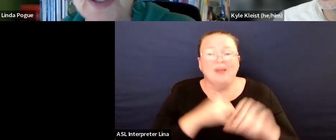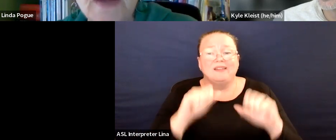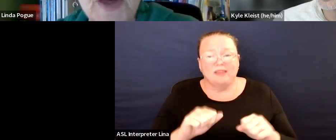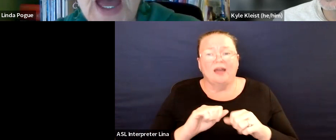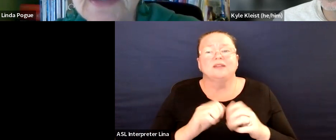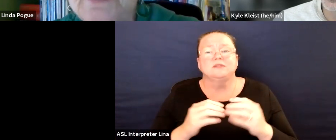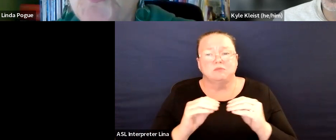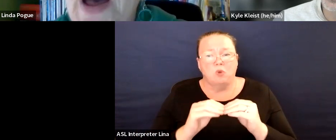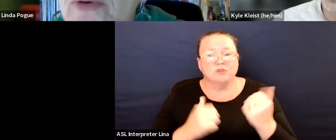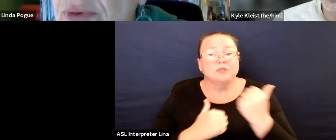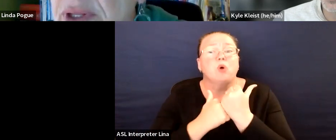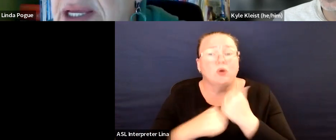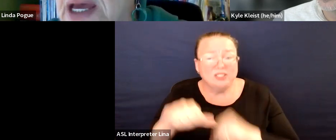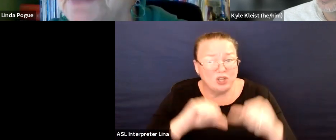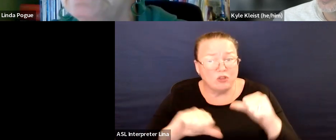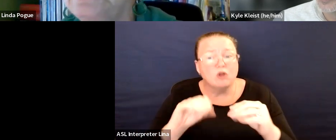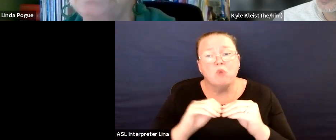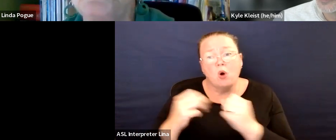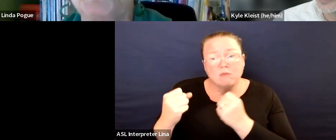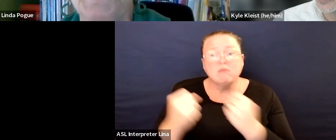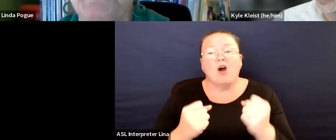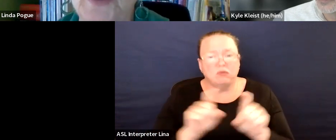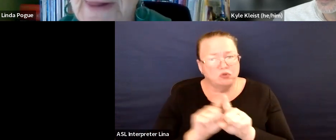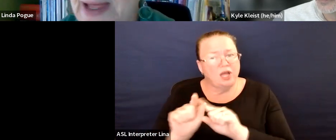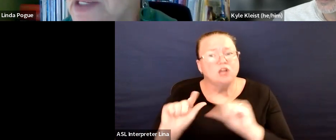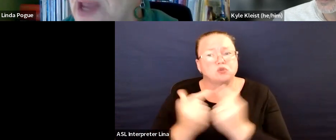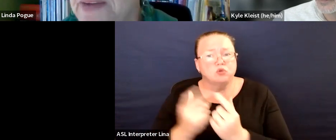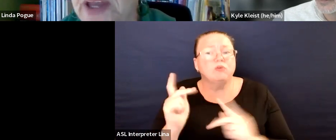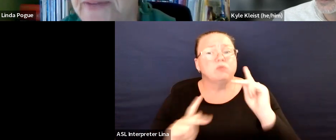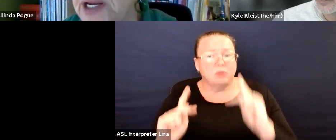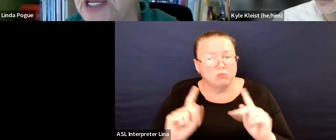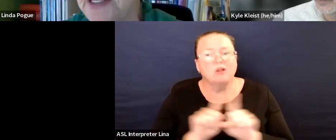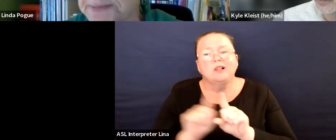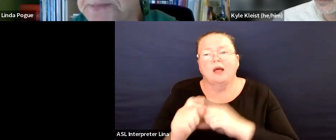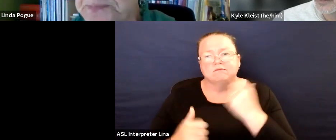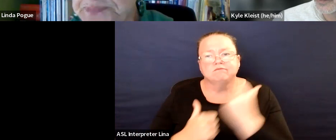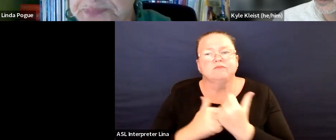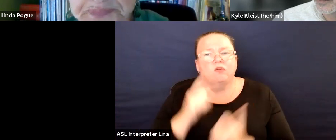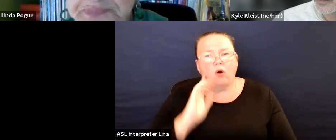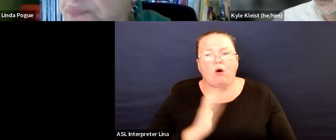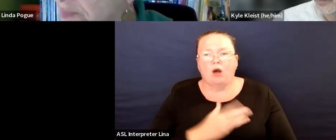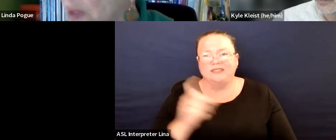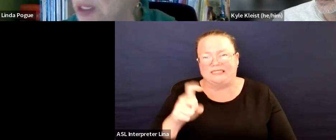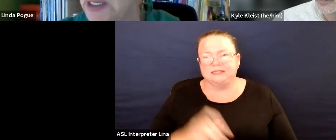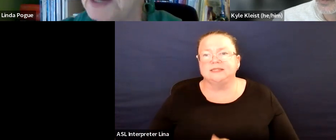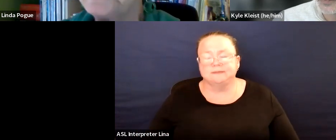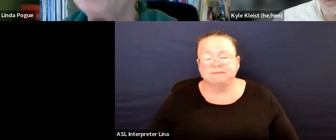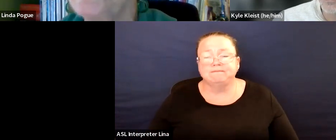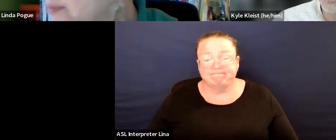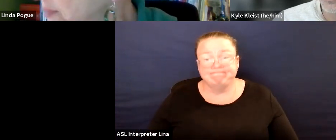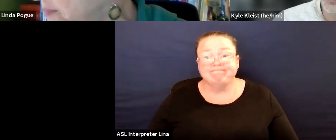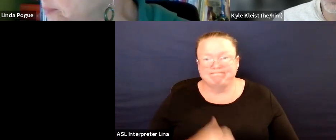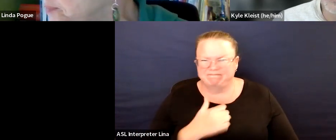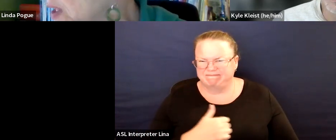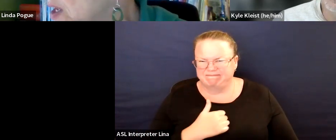supportive of one another and more powerful as a group of people as we advocate for our needs. Yeah, sorry